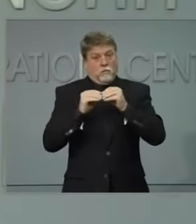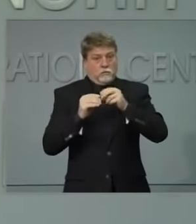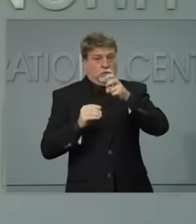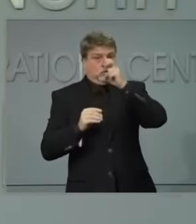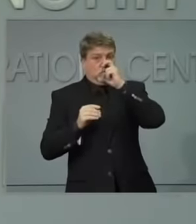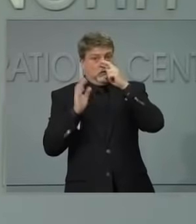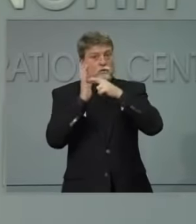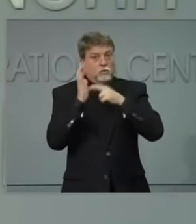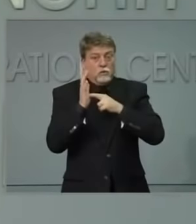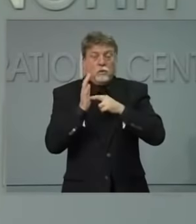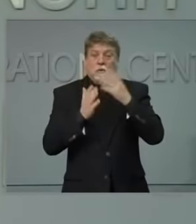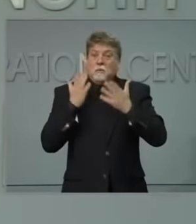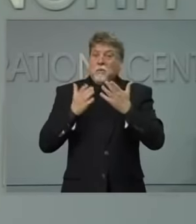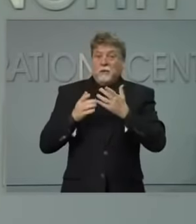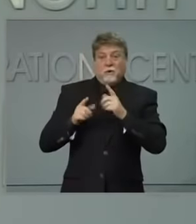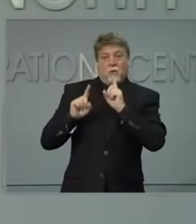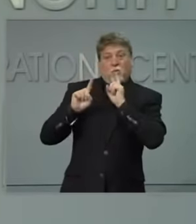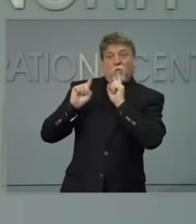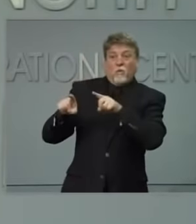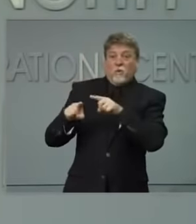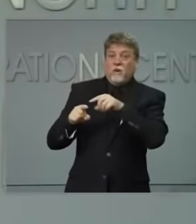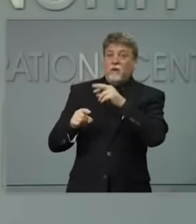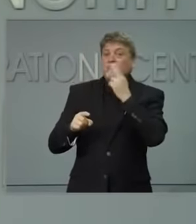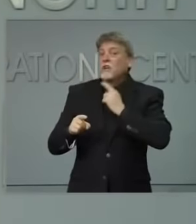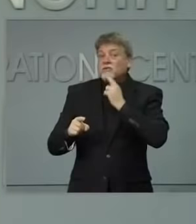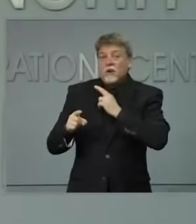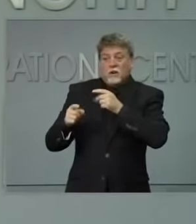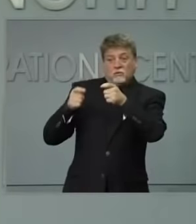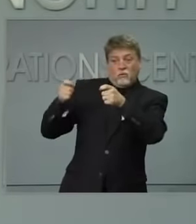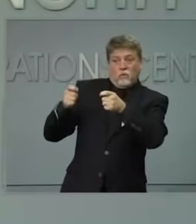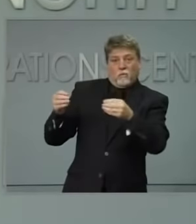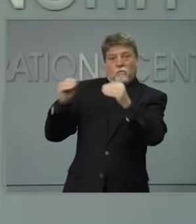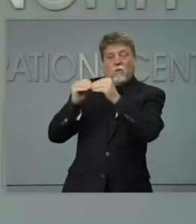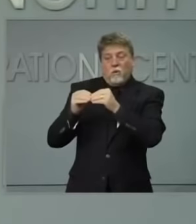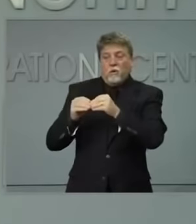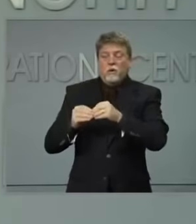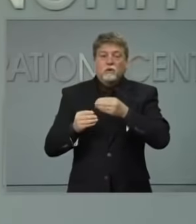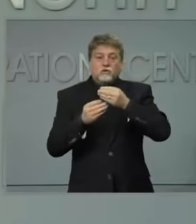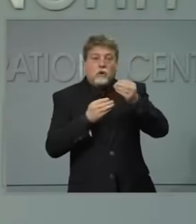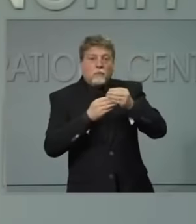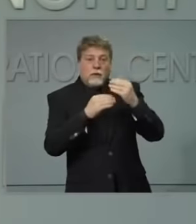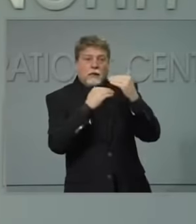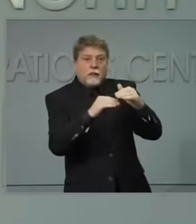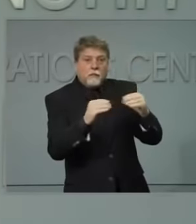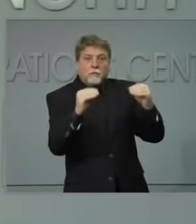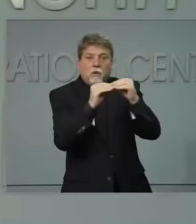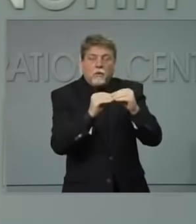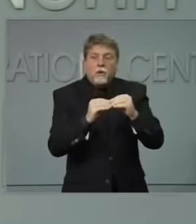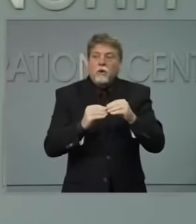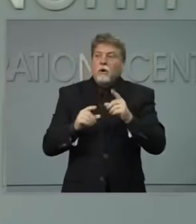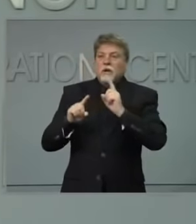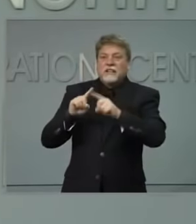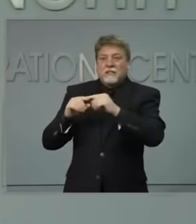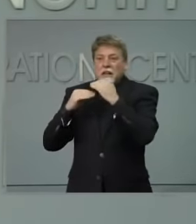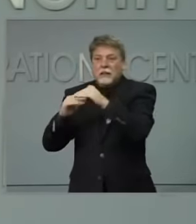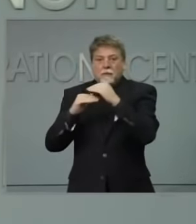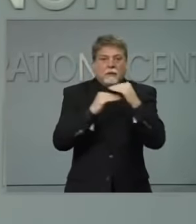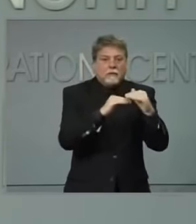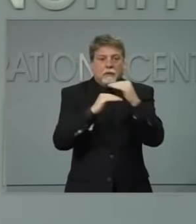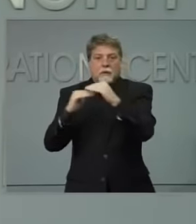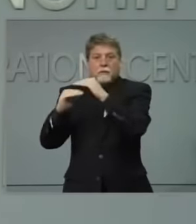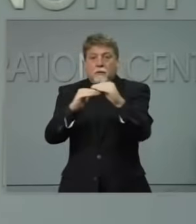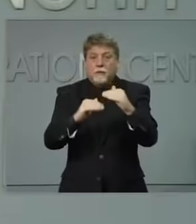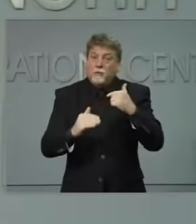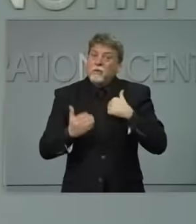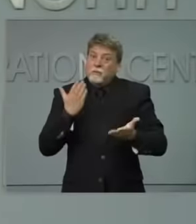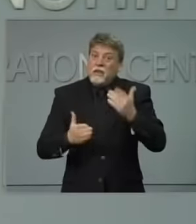involving indoor restaurant dining, entertainment facilities, or shopping and retail capacity. None of us wants that.